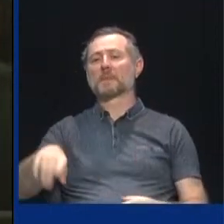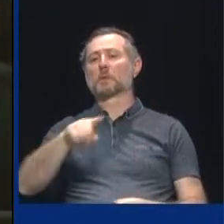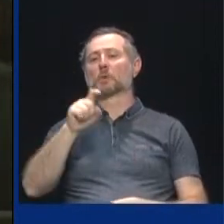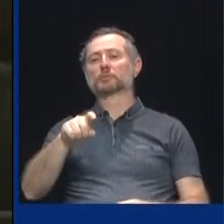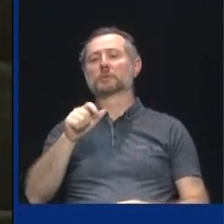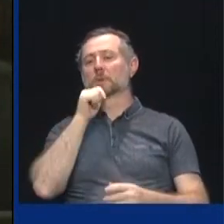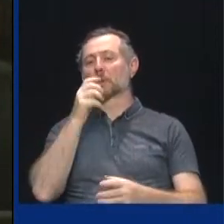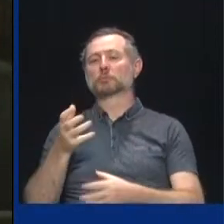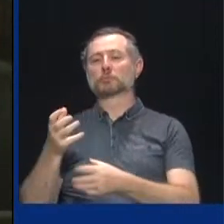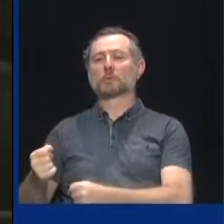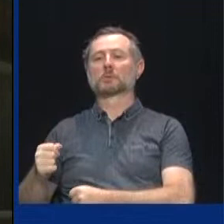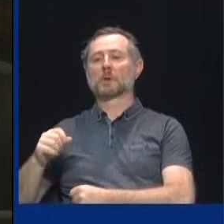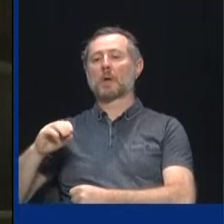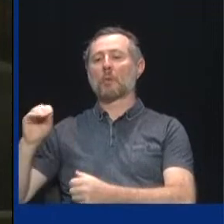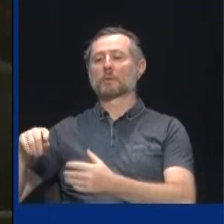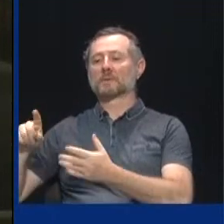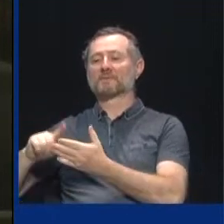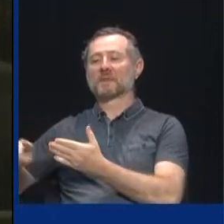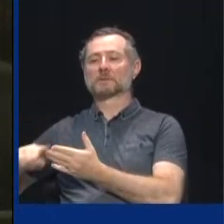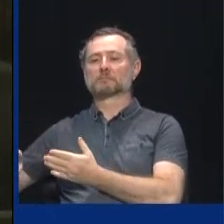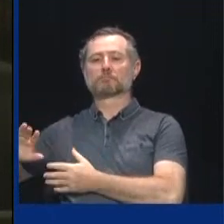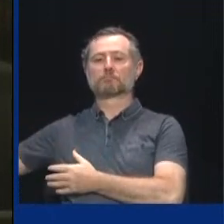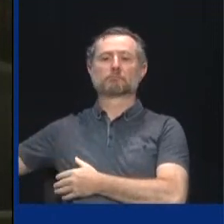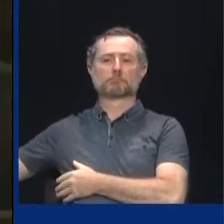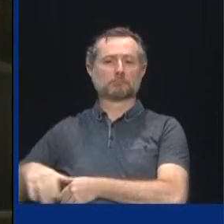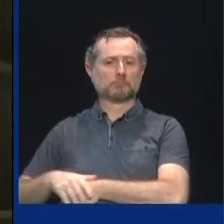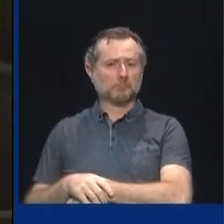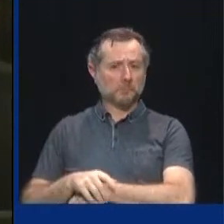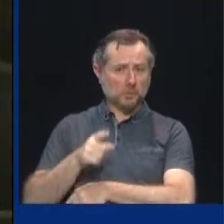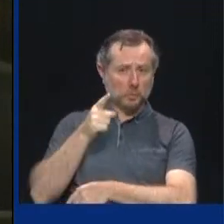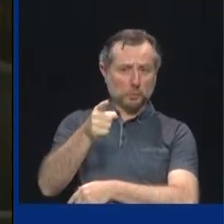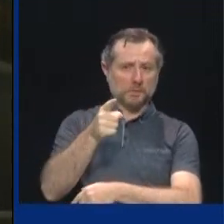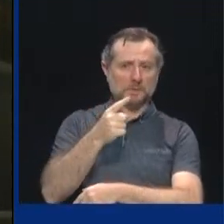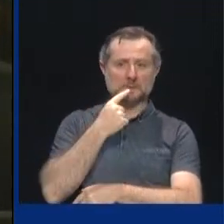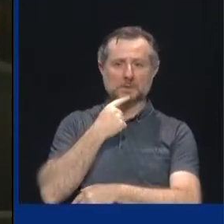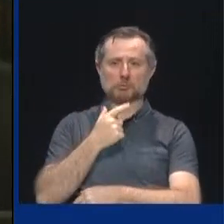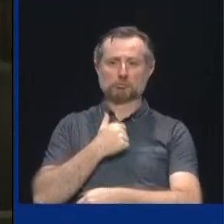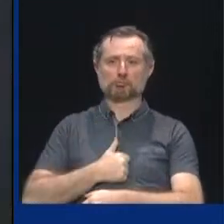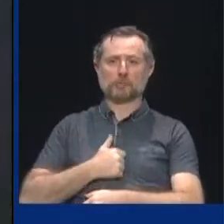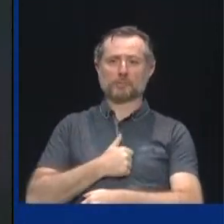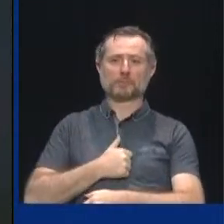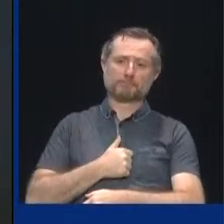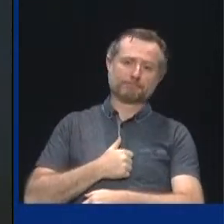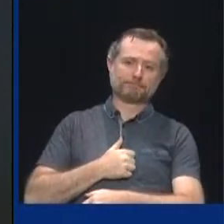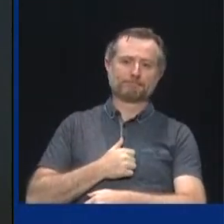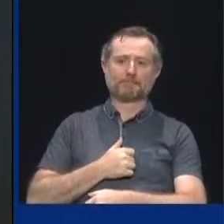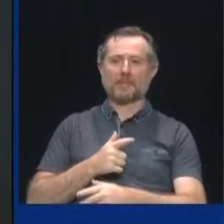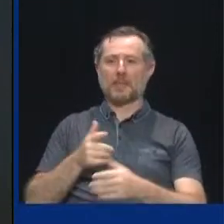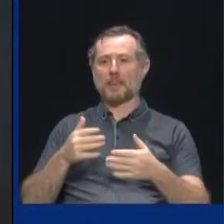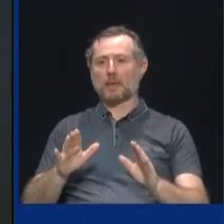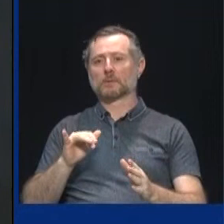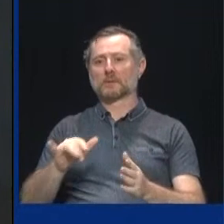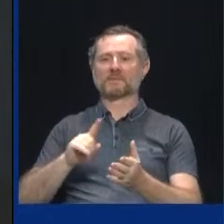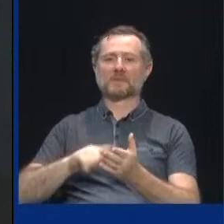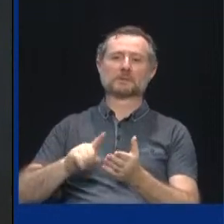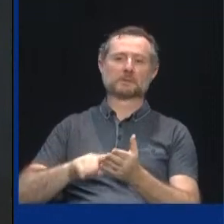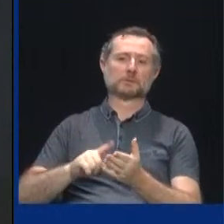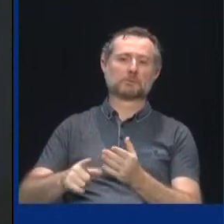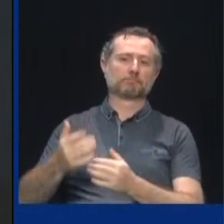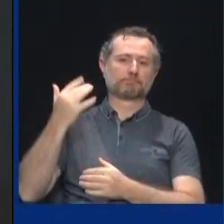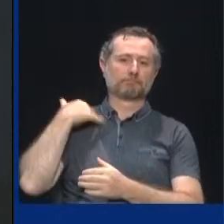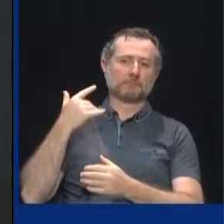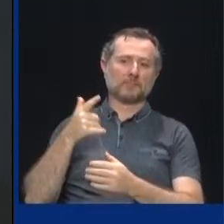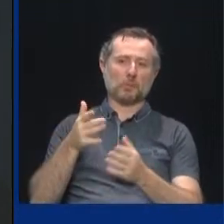investigation? No, and not at all. Do you regret initially authorizing the investigation a few months back when Luis, calls for your resignation?